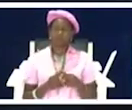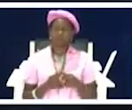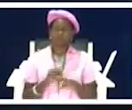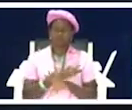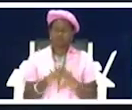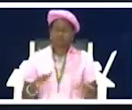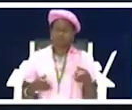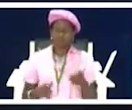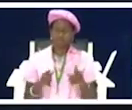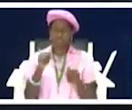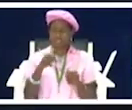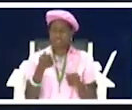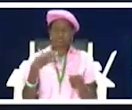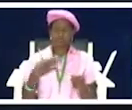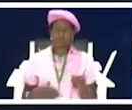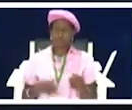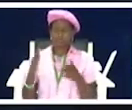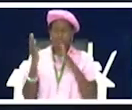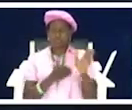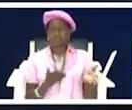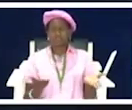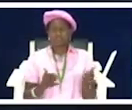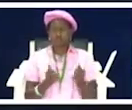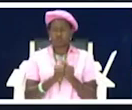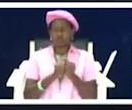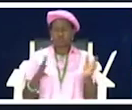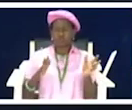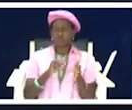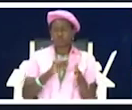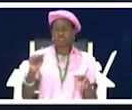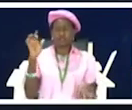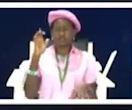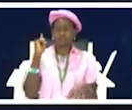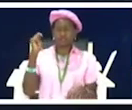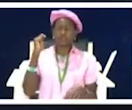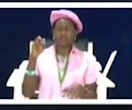Don't let anybody leave here without a testimony.